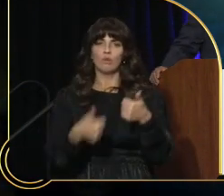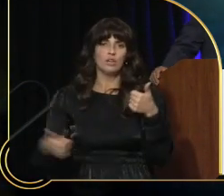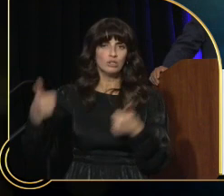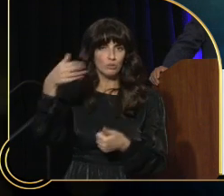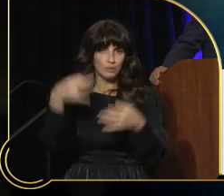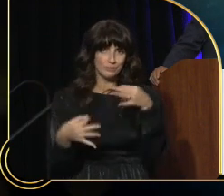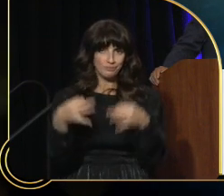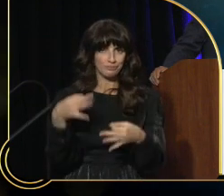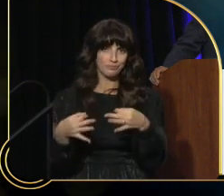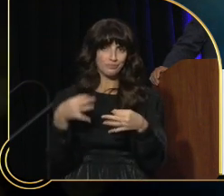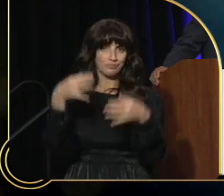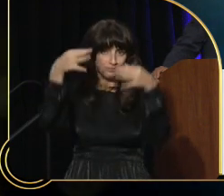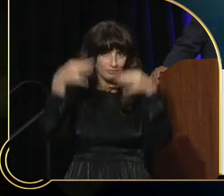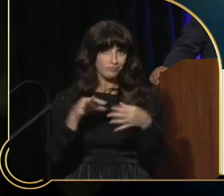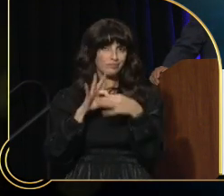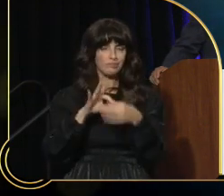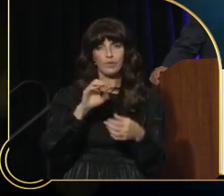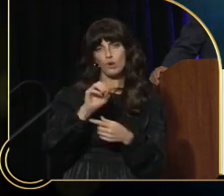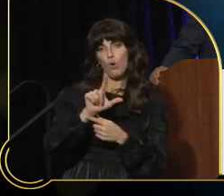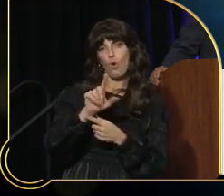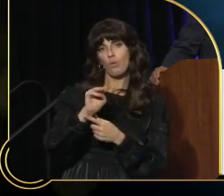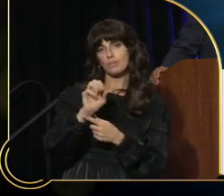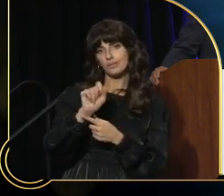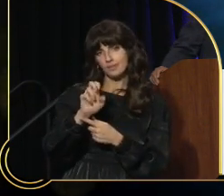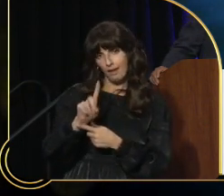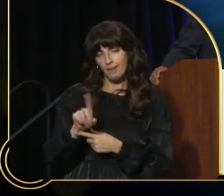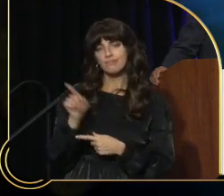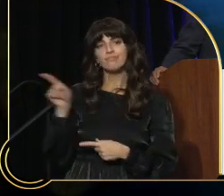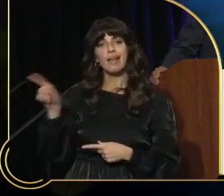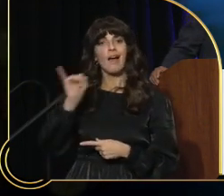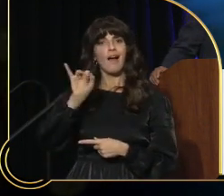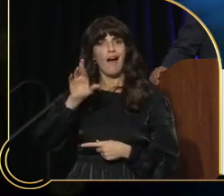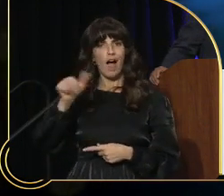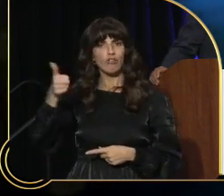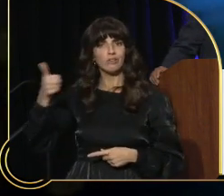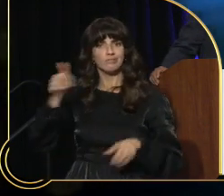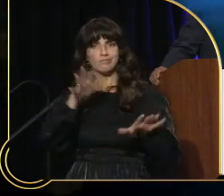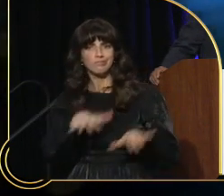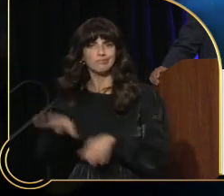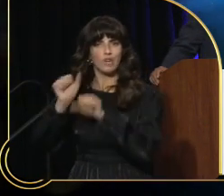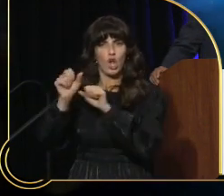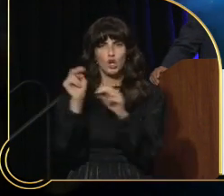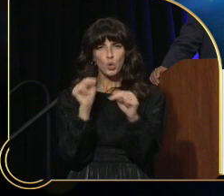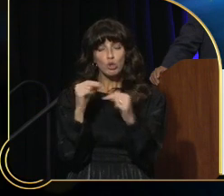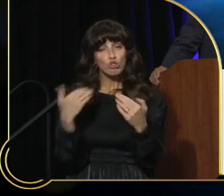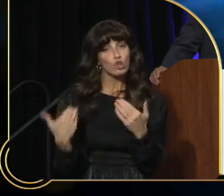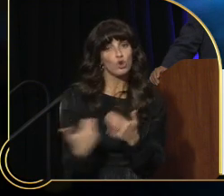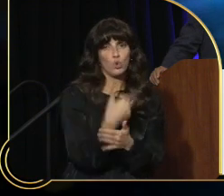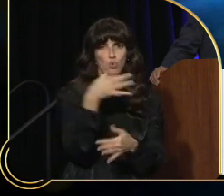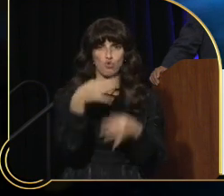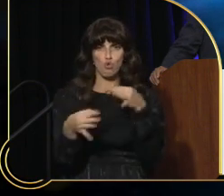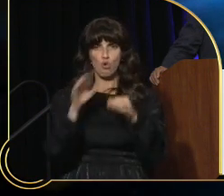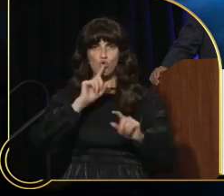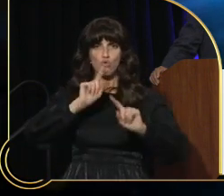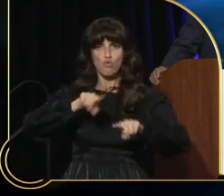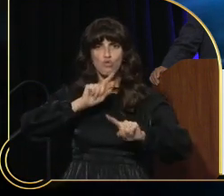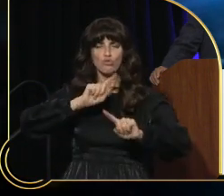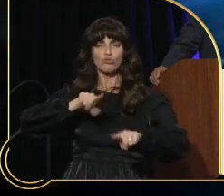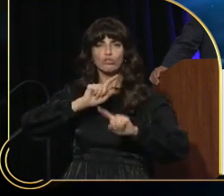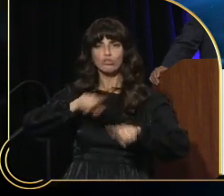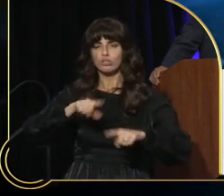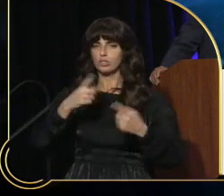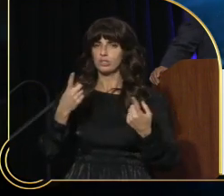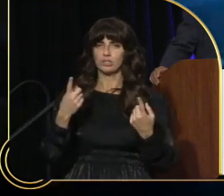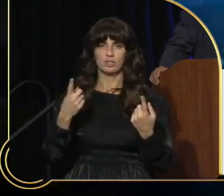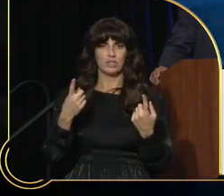in Olmstead, Ira managed to negotiate a new set of court orders animating the long